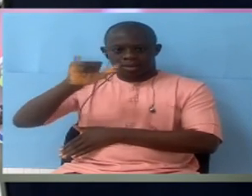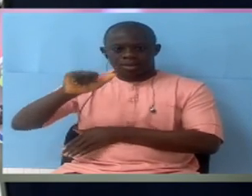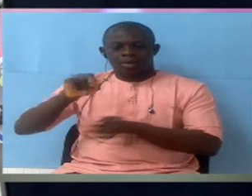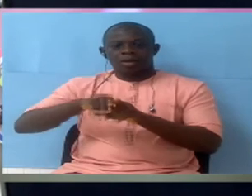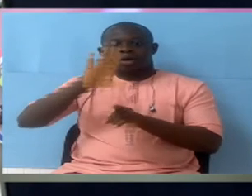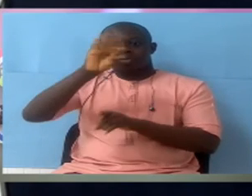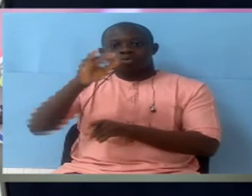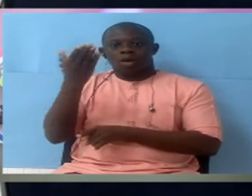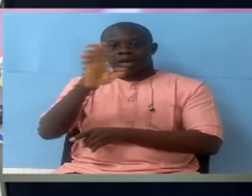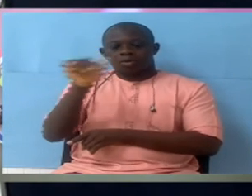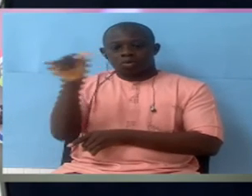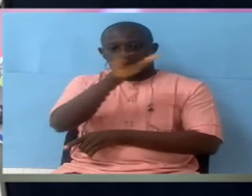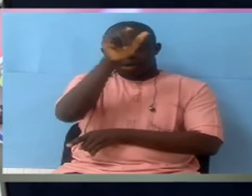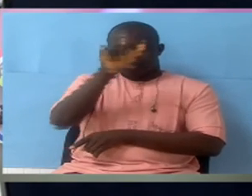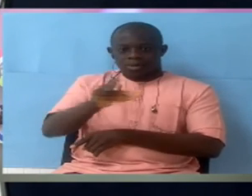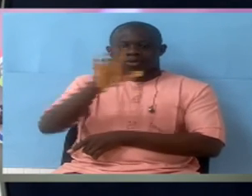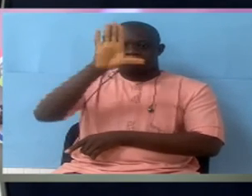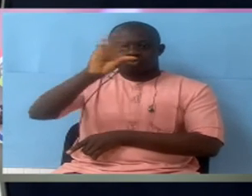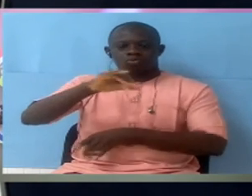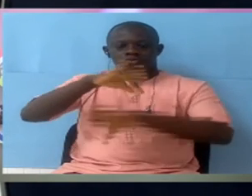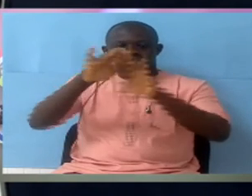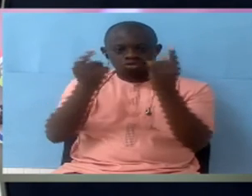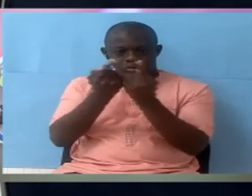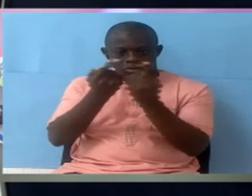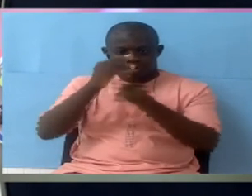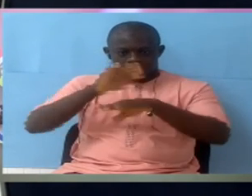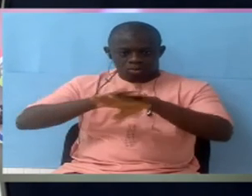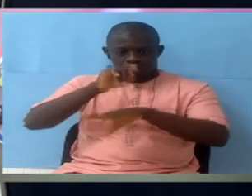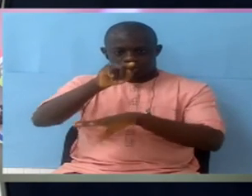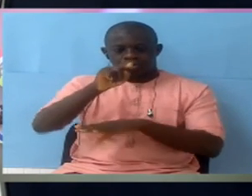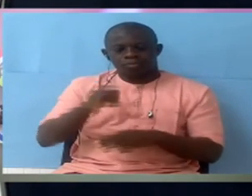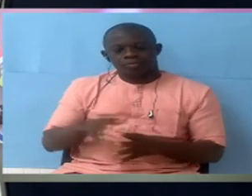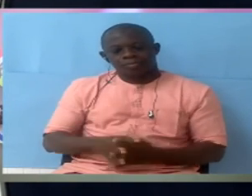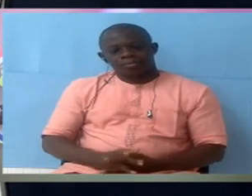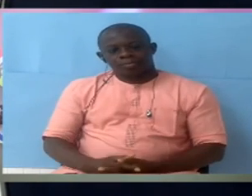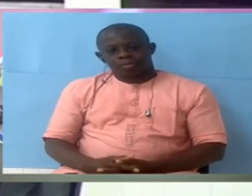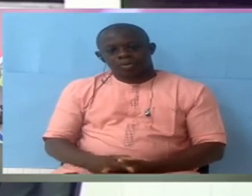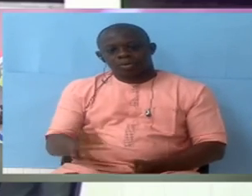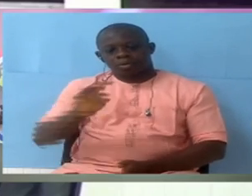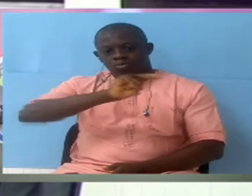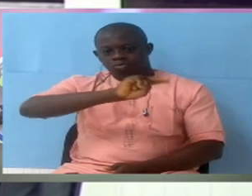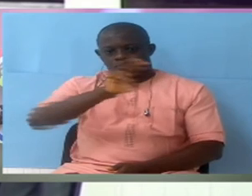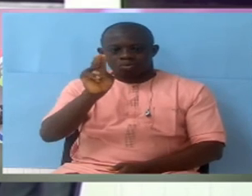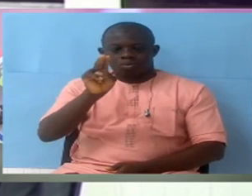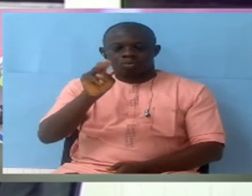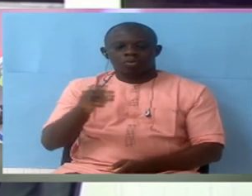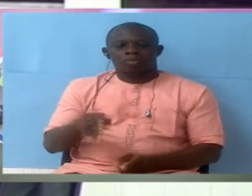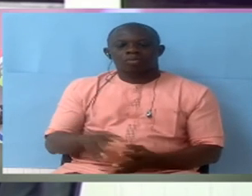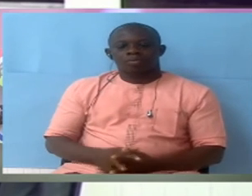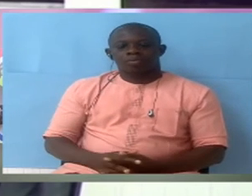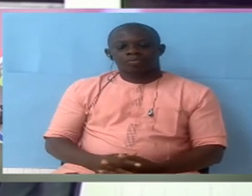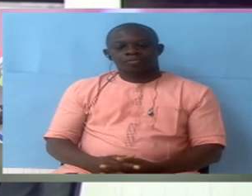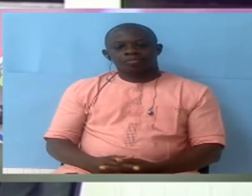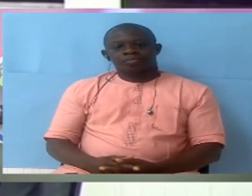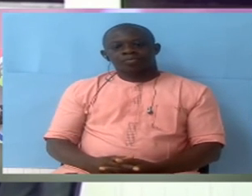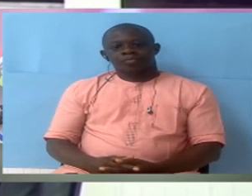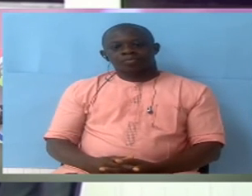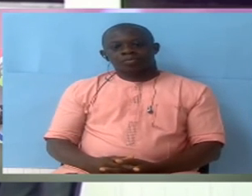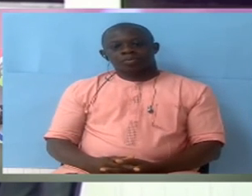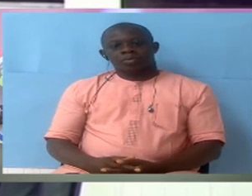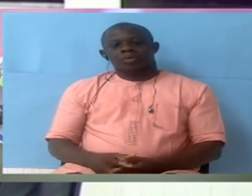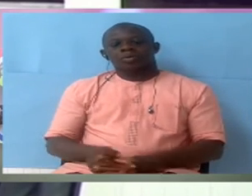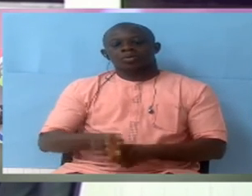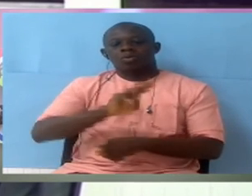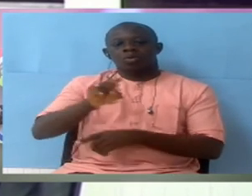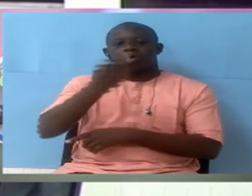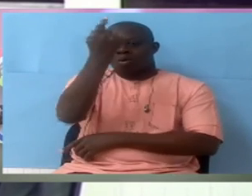anyone else do anything to you? Ndax amna kenen kula def dara? No, it's only Sanam